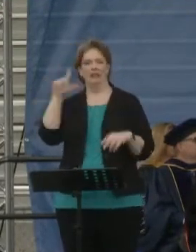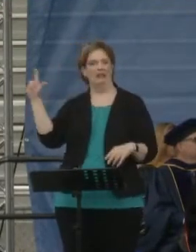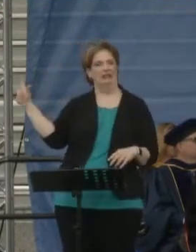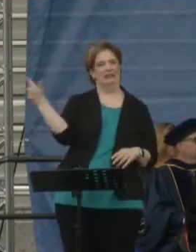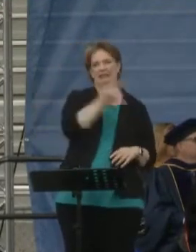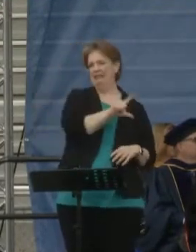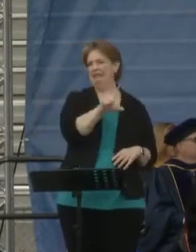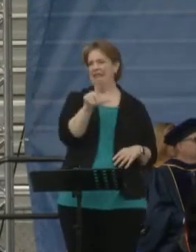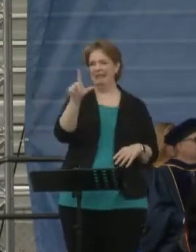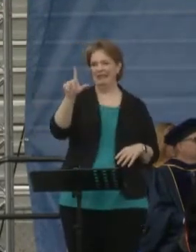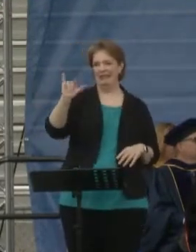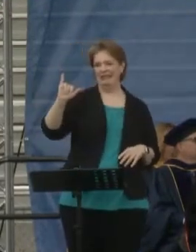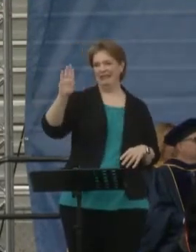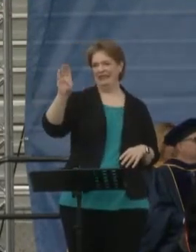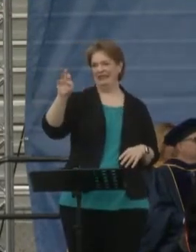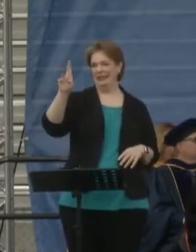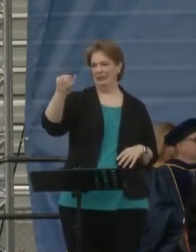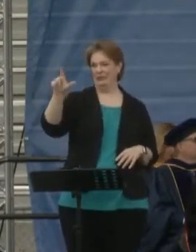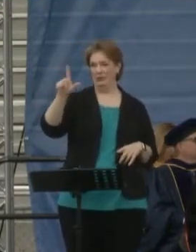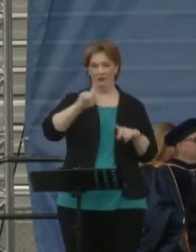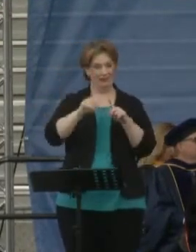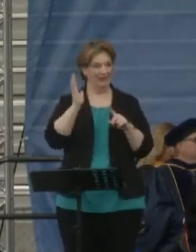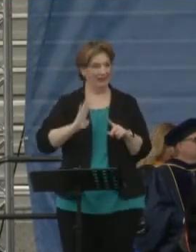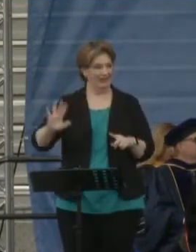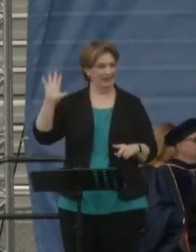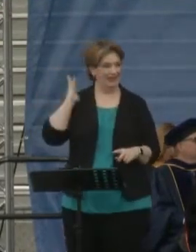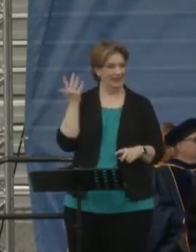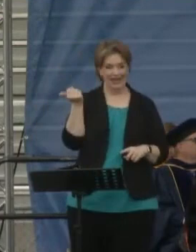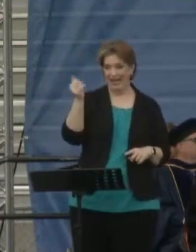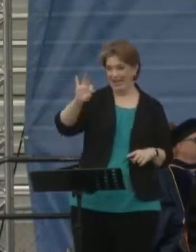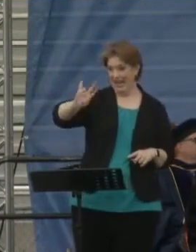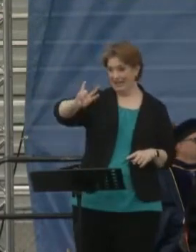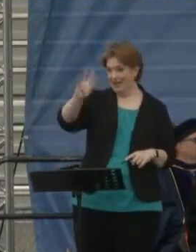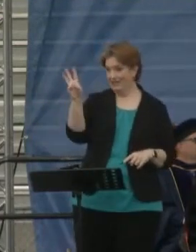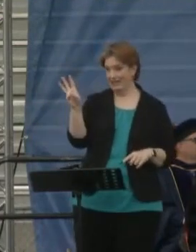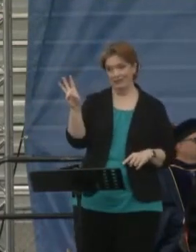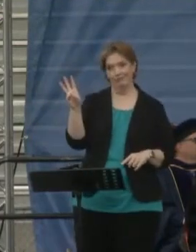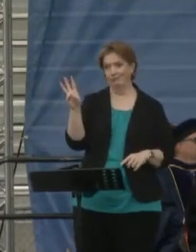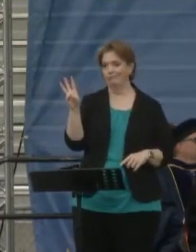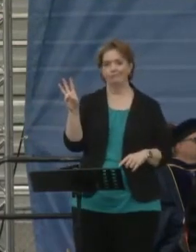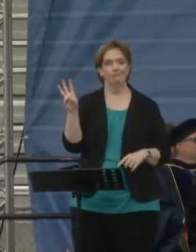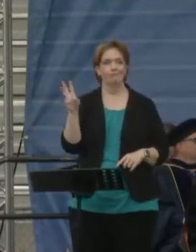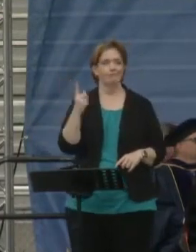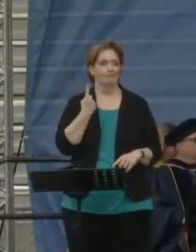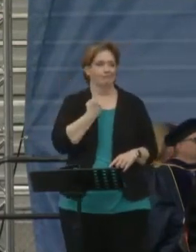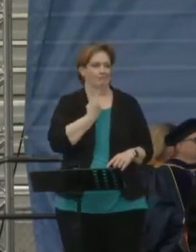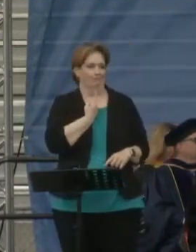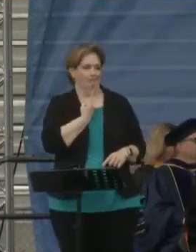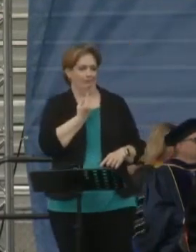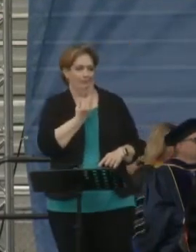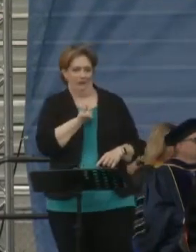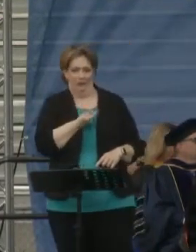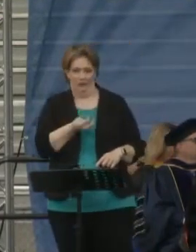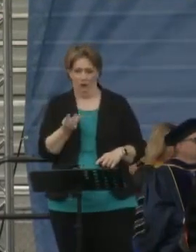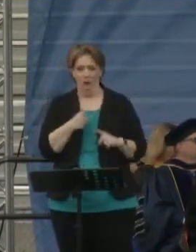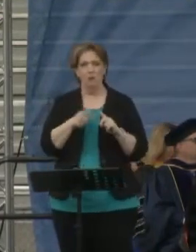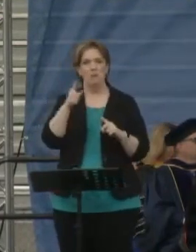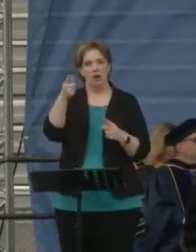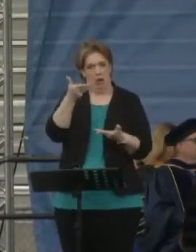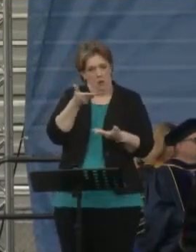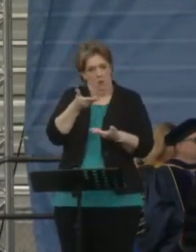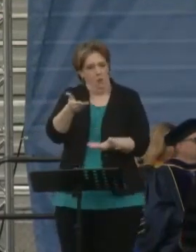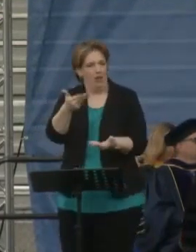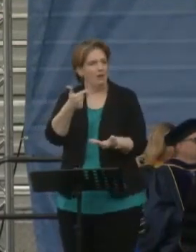in 1976. I was very much a minority there, but I was welcomed openly. My